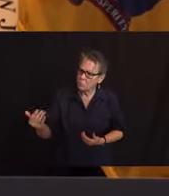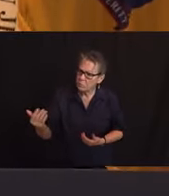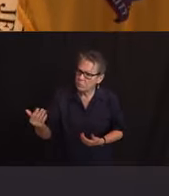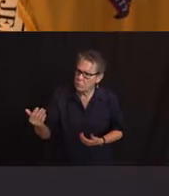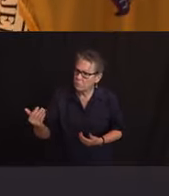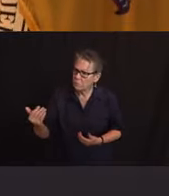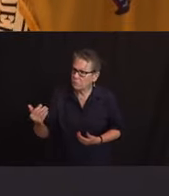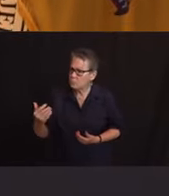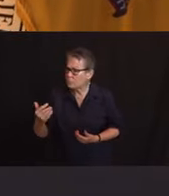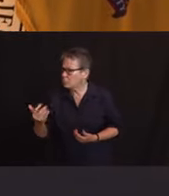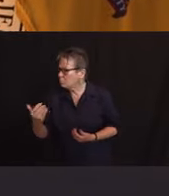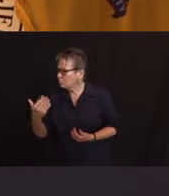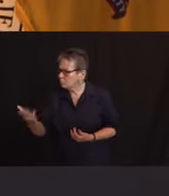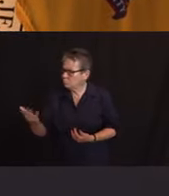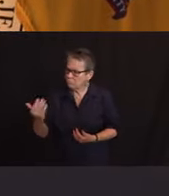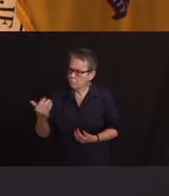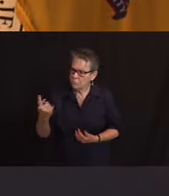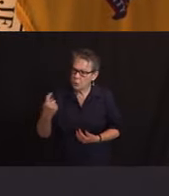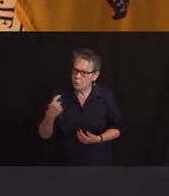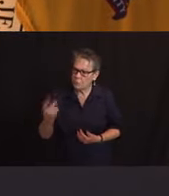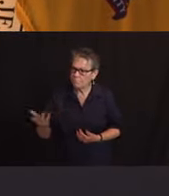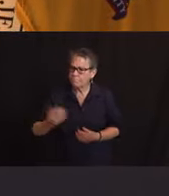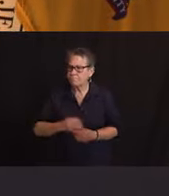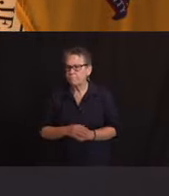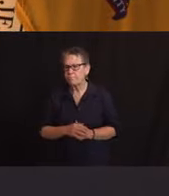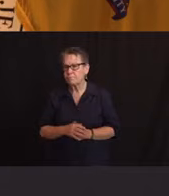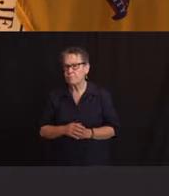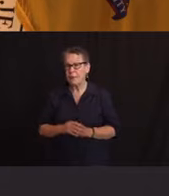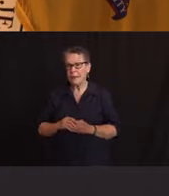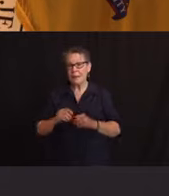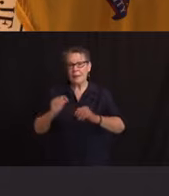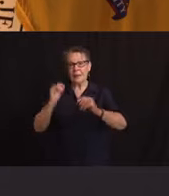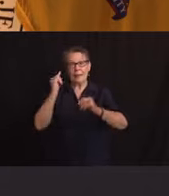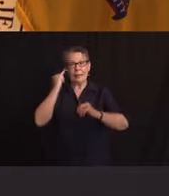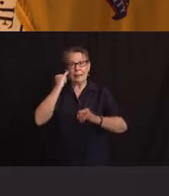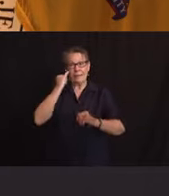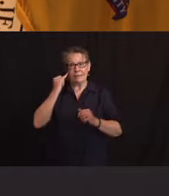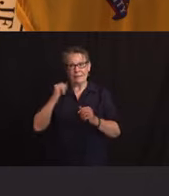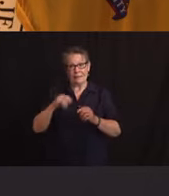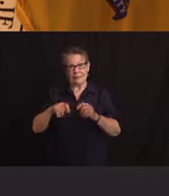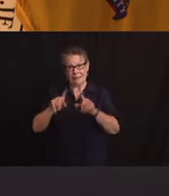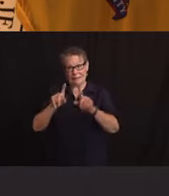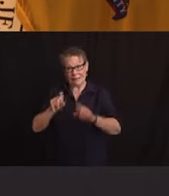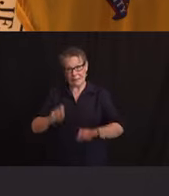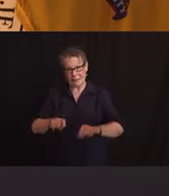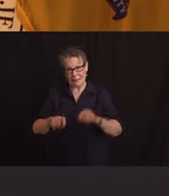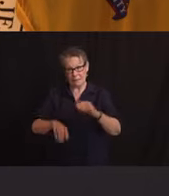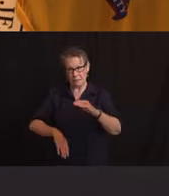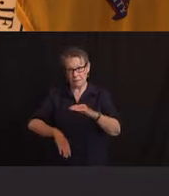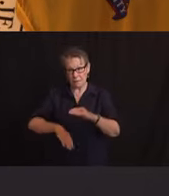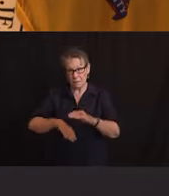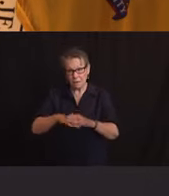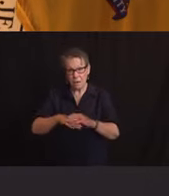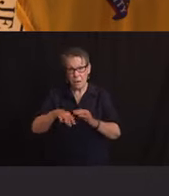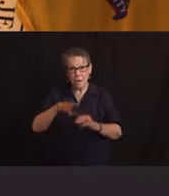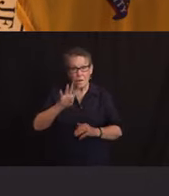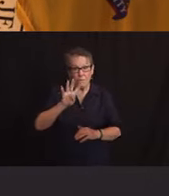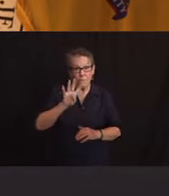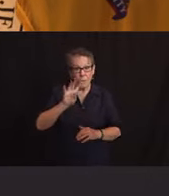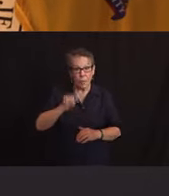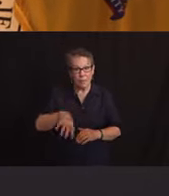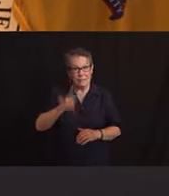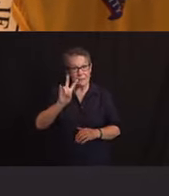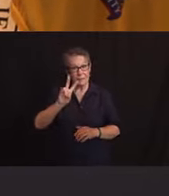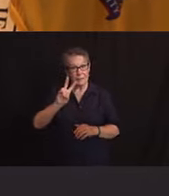Governor. If the state reaches your goals of 4.7 million adults by the end of next month, then what? I assume that won't be the end